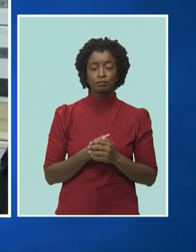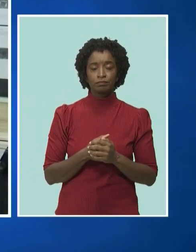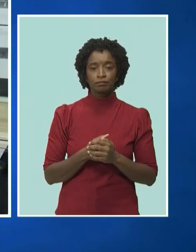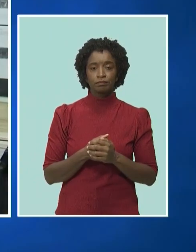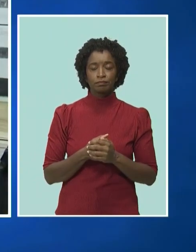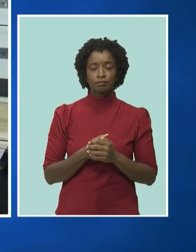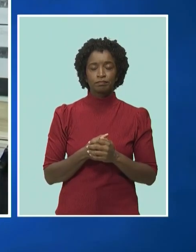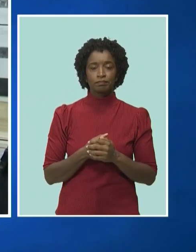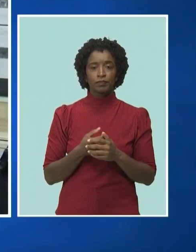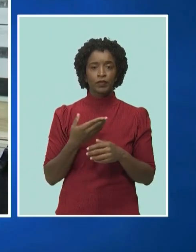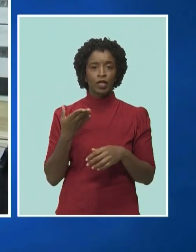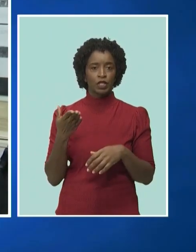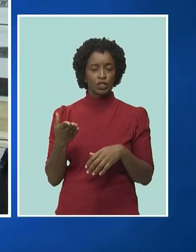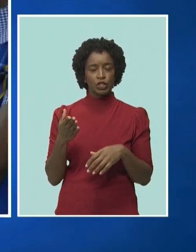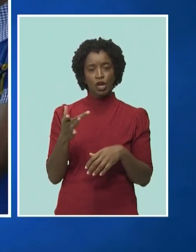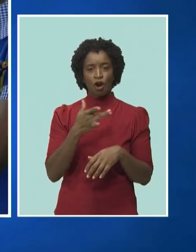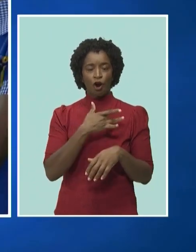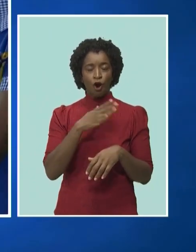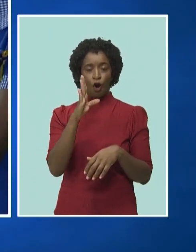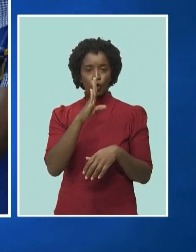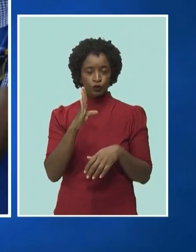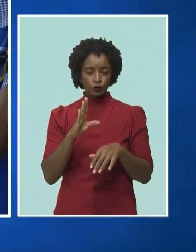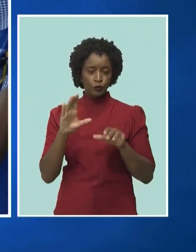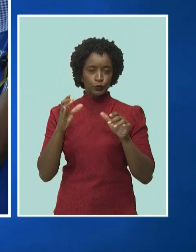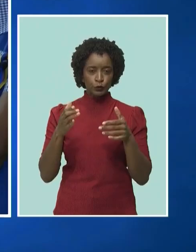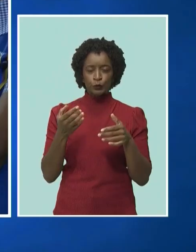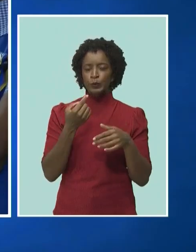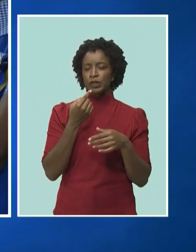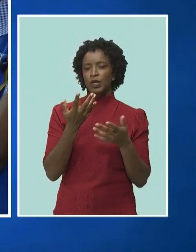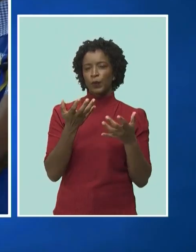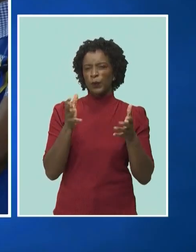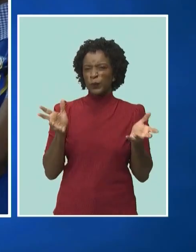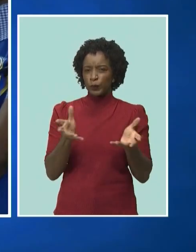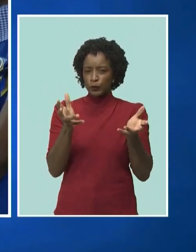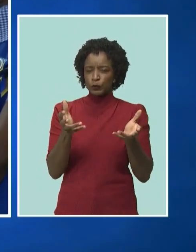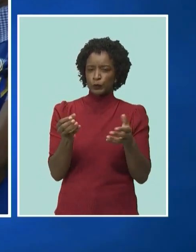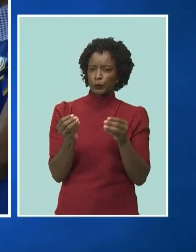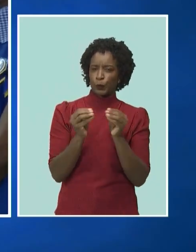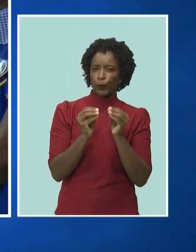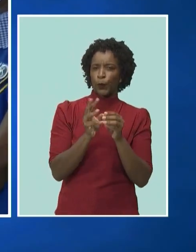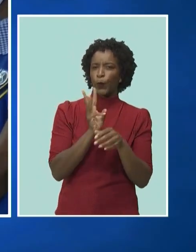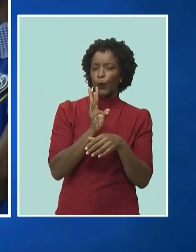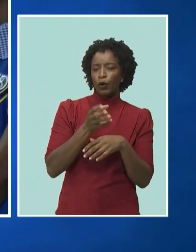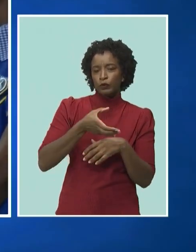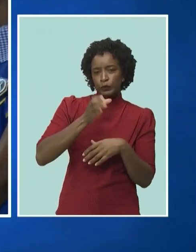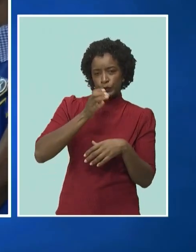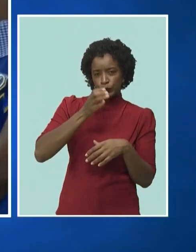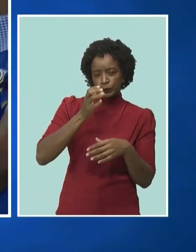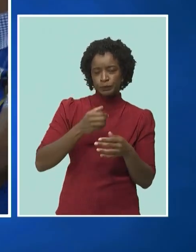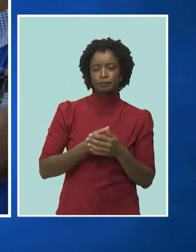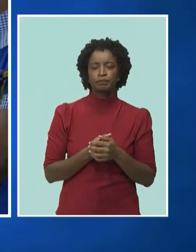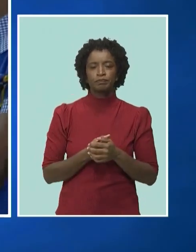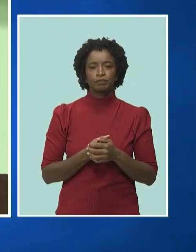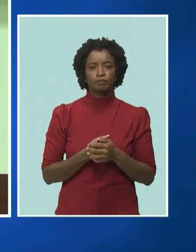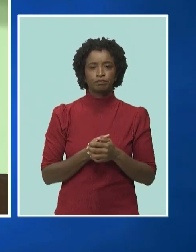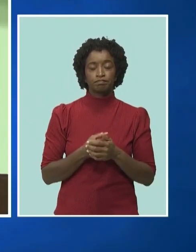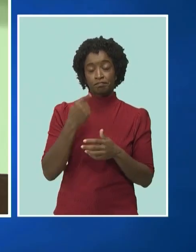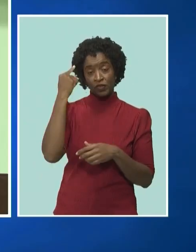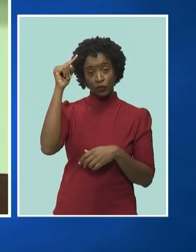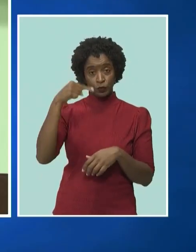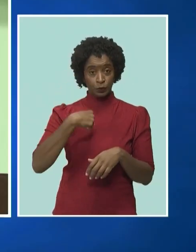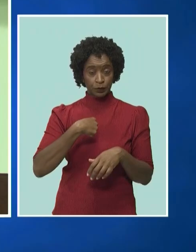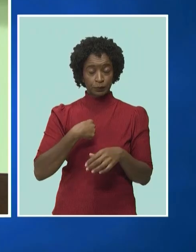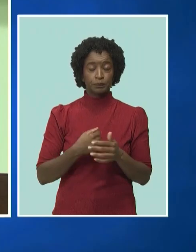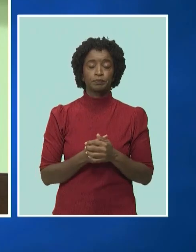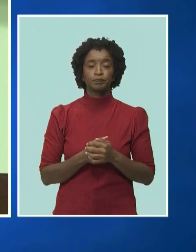the initiative is in support of the Drink More Water campaign, but there's still much work to do in this fight. For me,